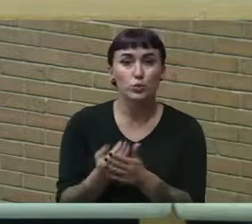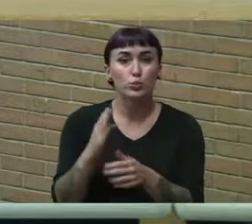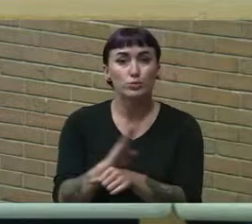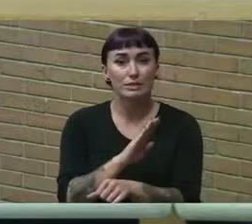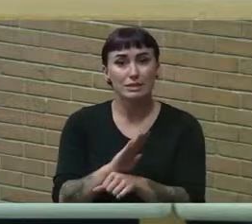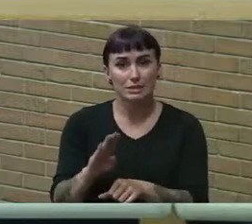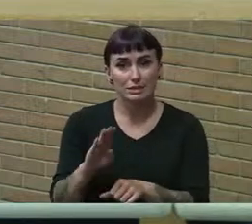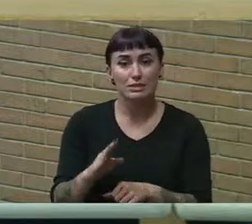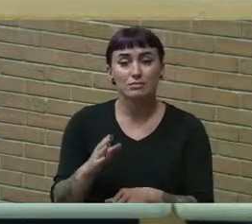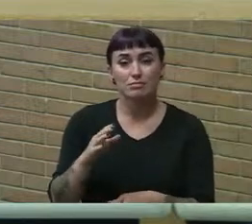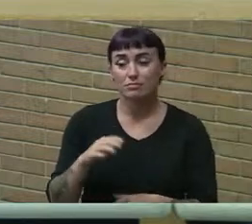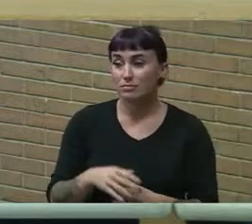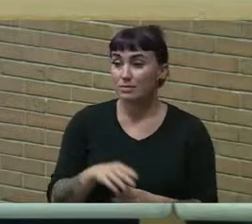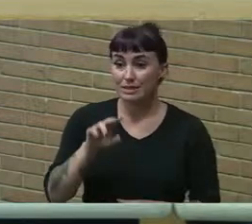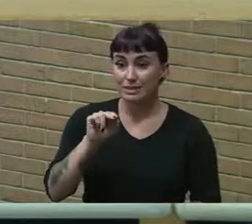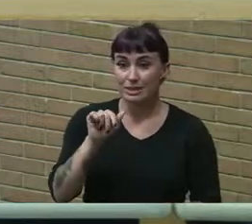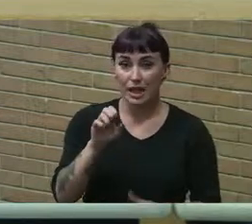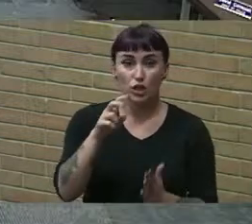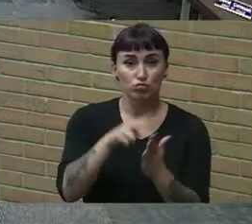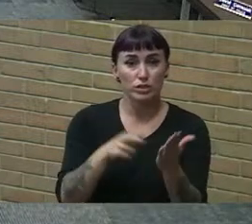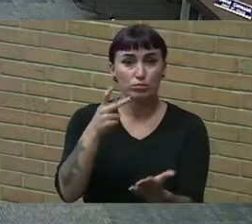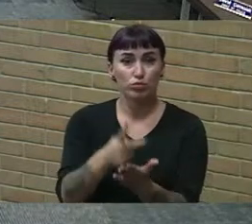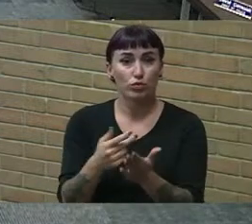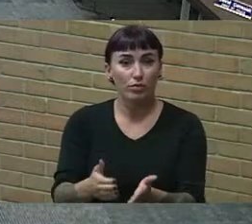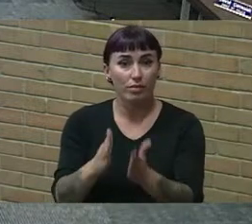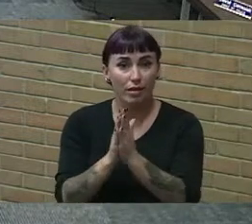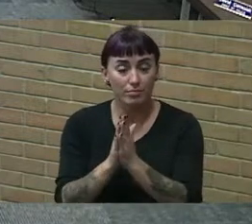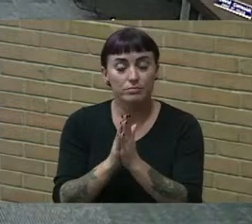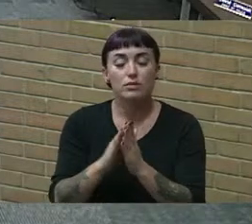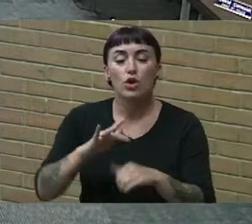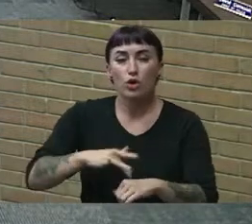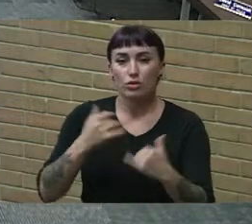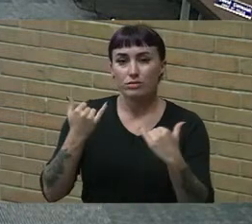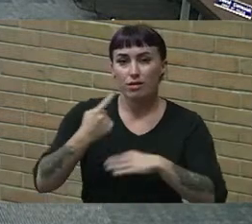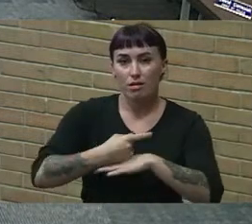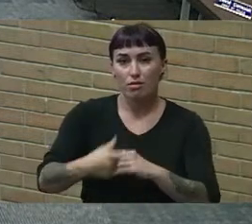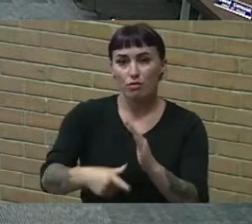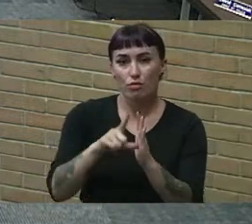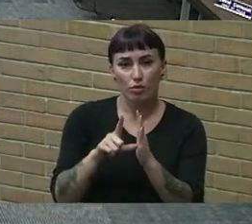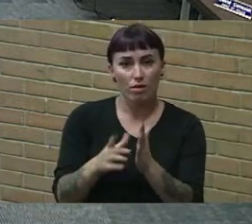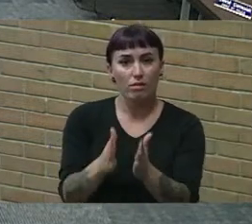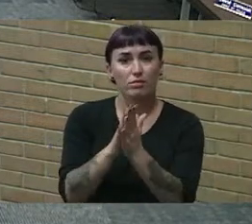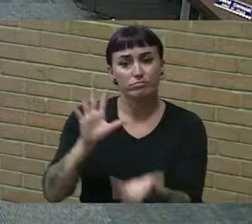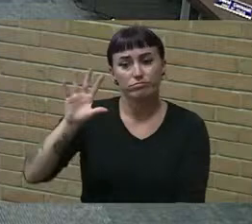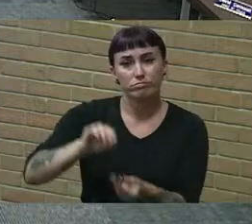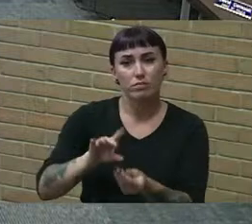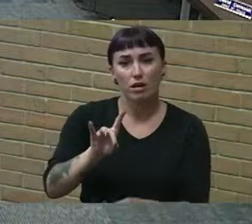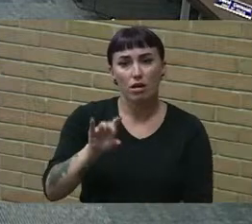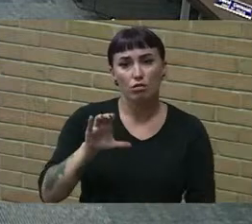business 8, reading and approval of claims. Earlier today, I reviewed claims totaling